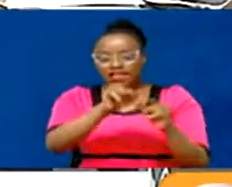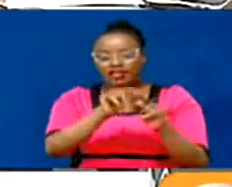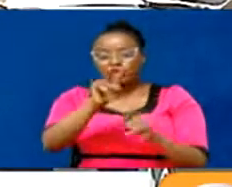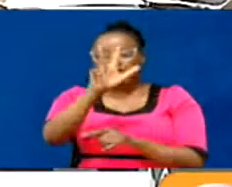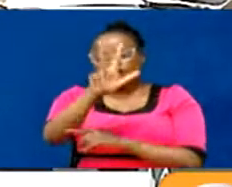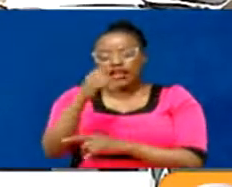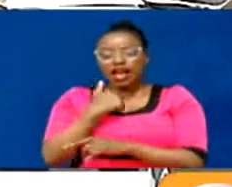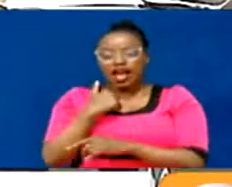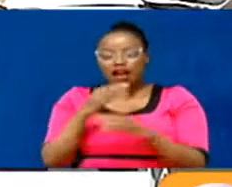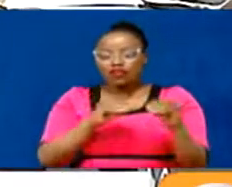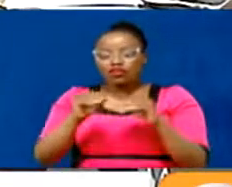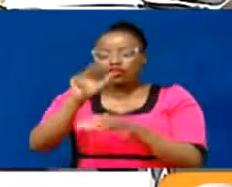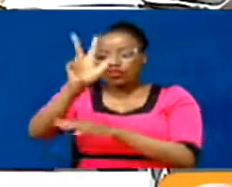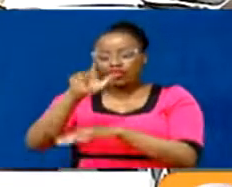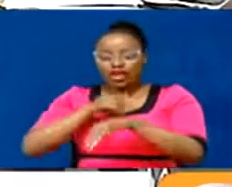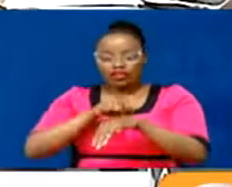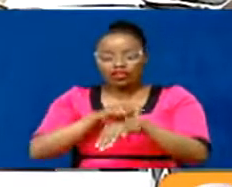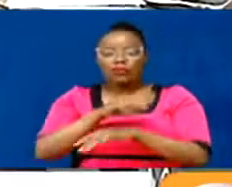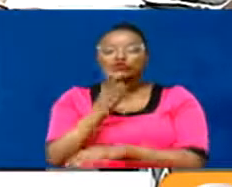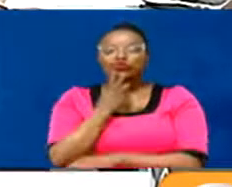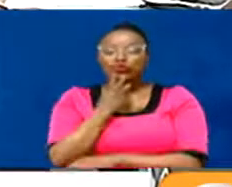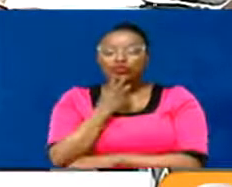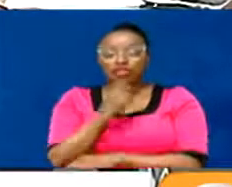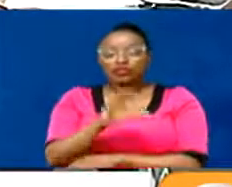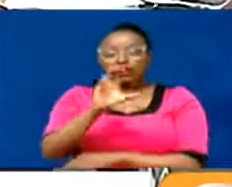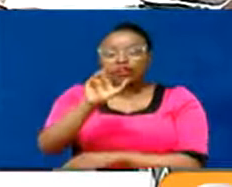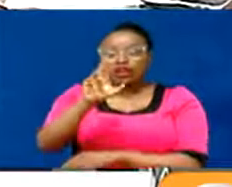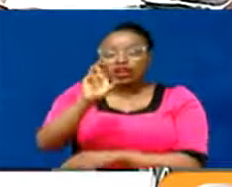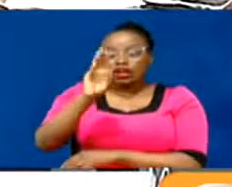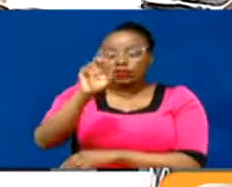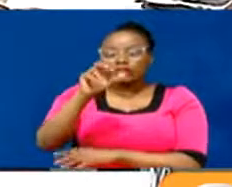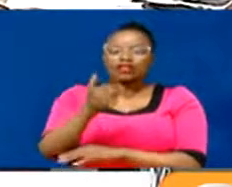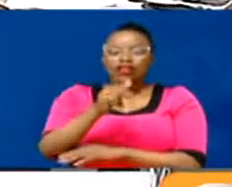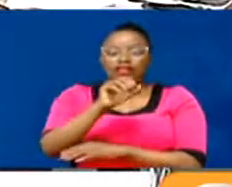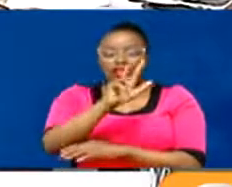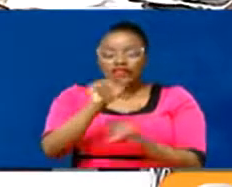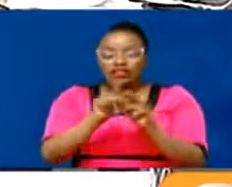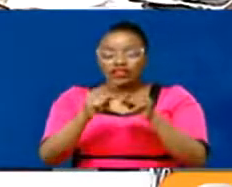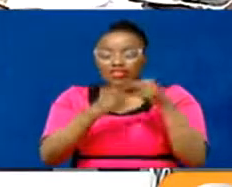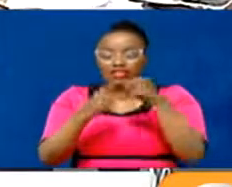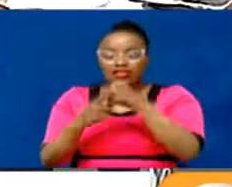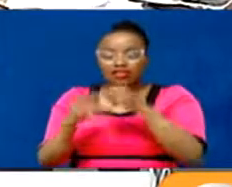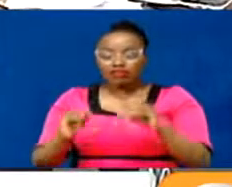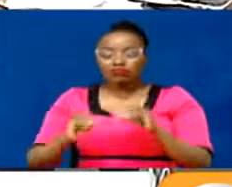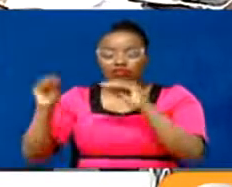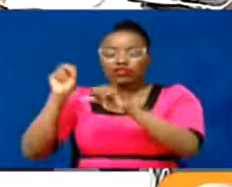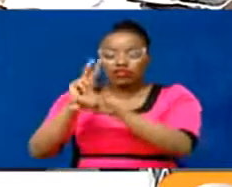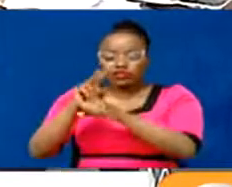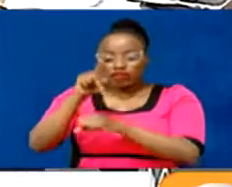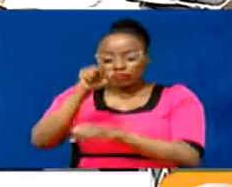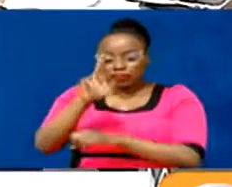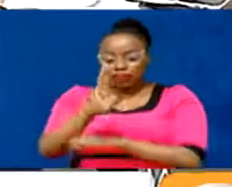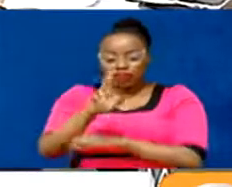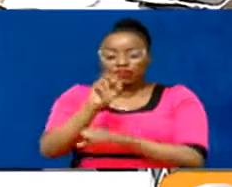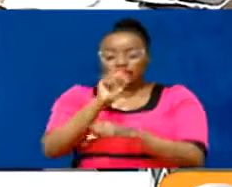players made the cut going into the third round on Tuesday. Chinhoi fired 5 under par 66 to take his aggregate to 12 under par